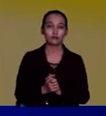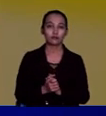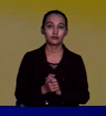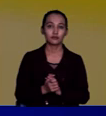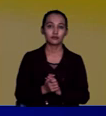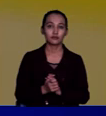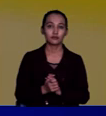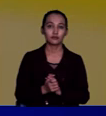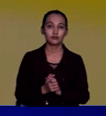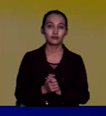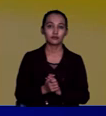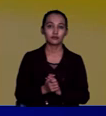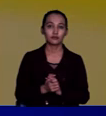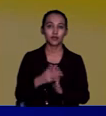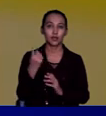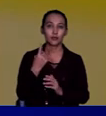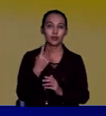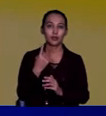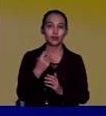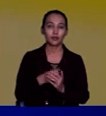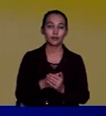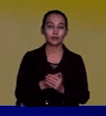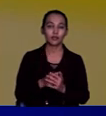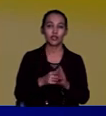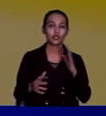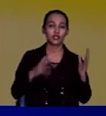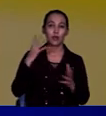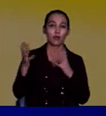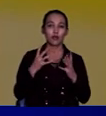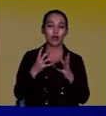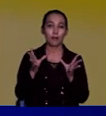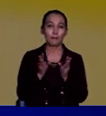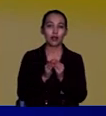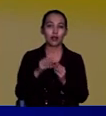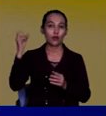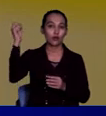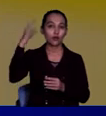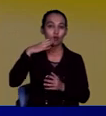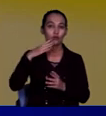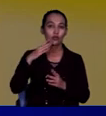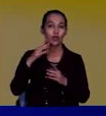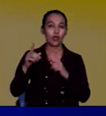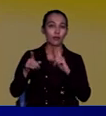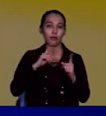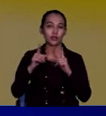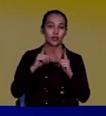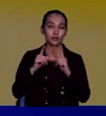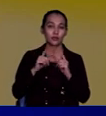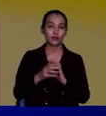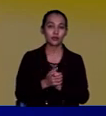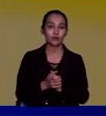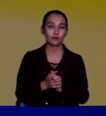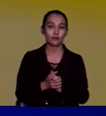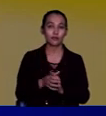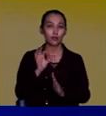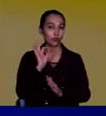yoki noto'g'ri ekanligiga. Birinchi tasdiq. Shamol bilan quyosh bahslashib qolishdi. Bu to'g'ri